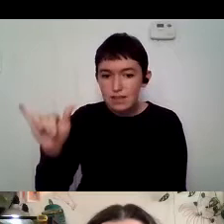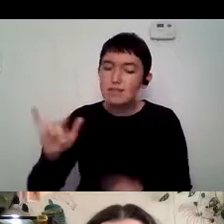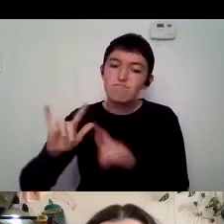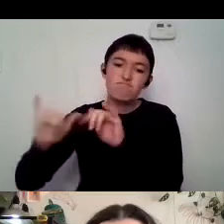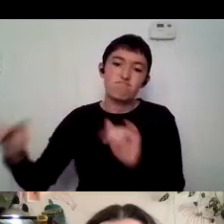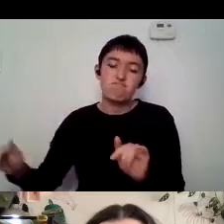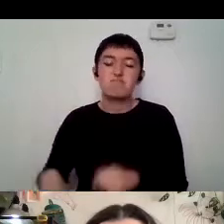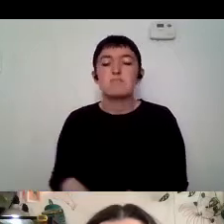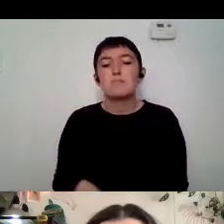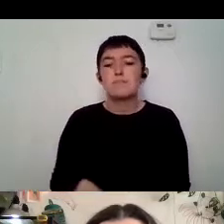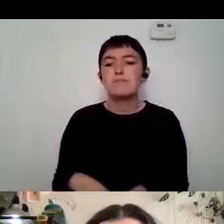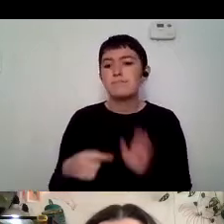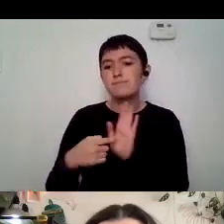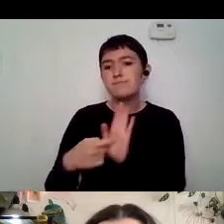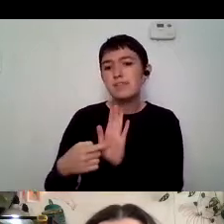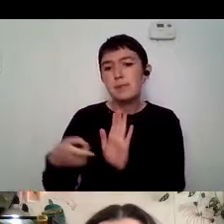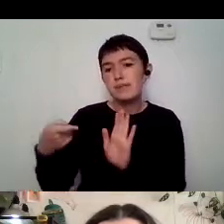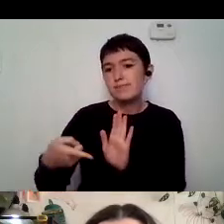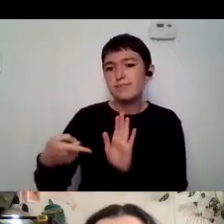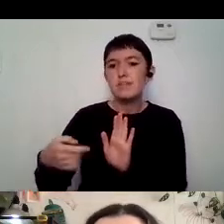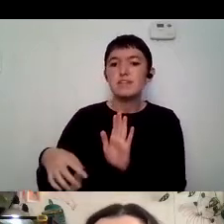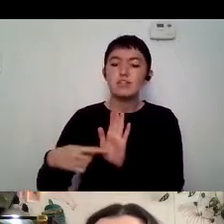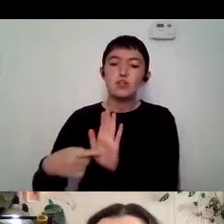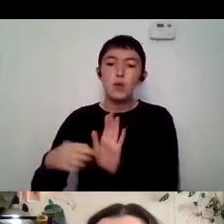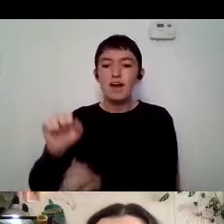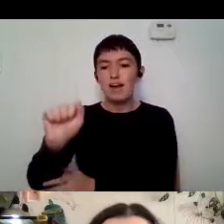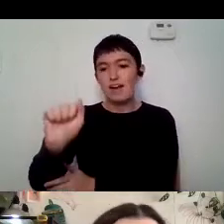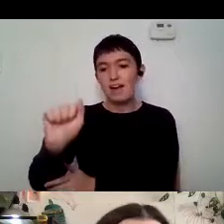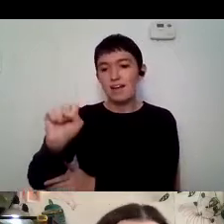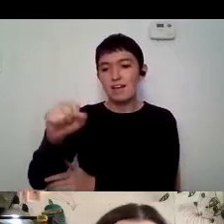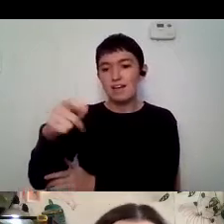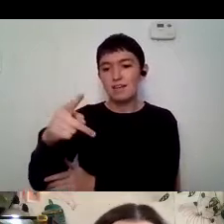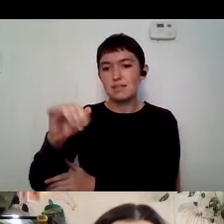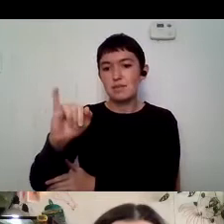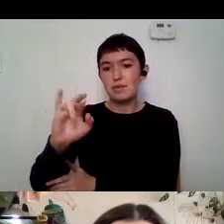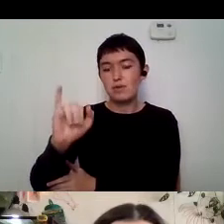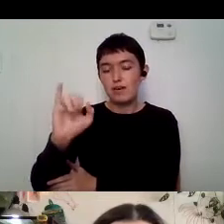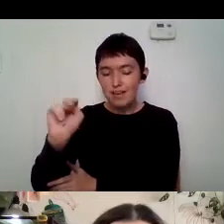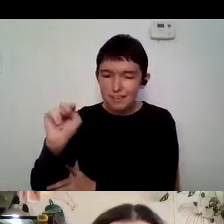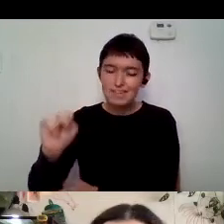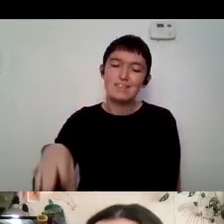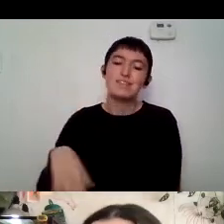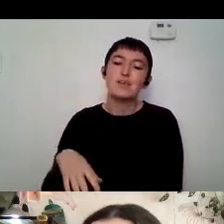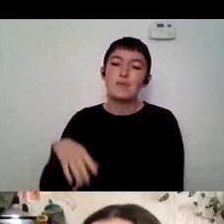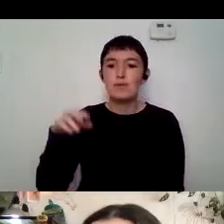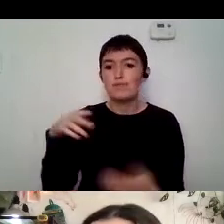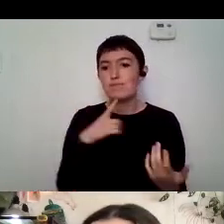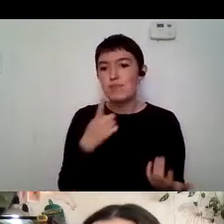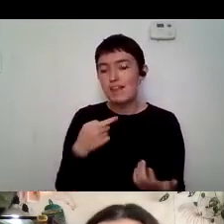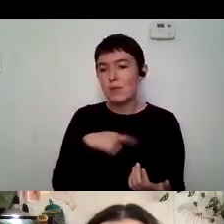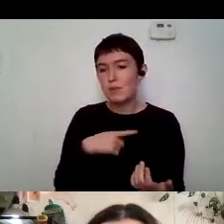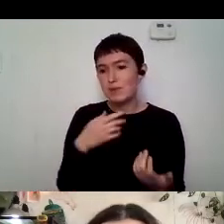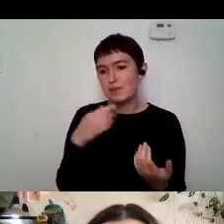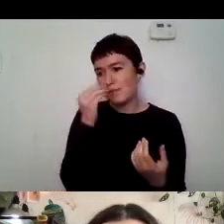instance, here it's just generated aspirin. So in practice, in reality, we wouldn't care about generating aspirin again, but this is just for an